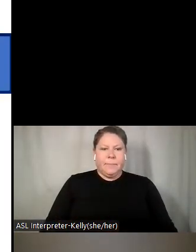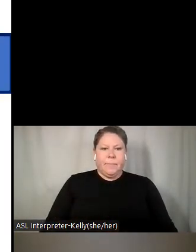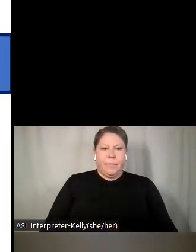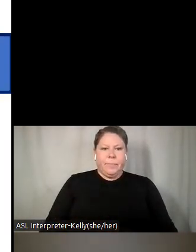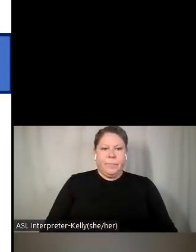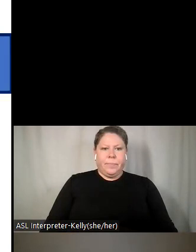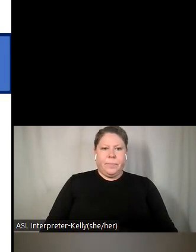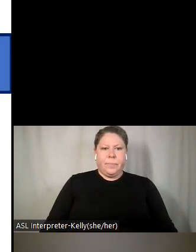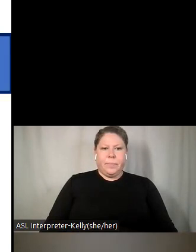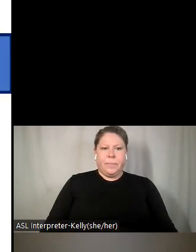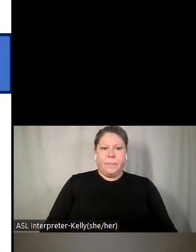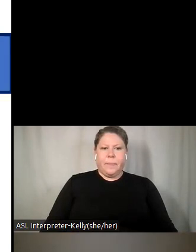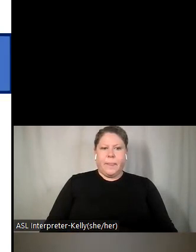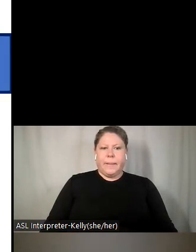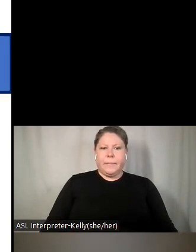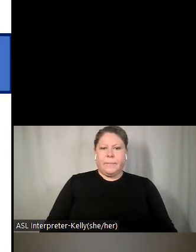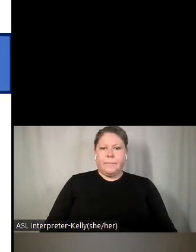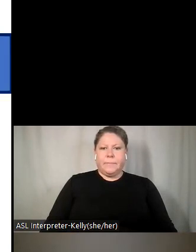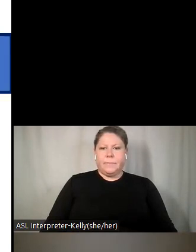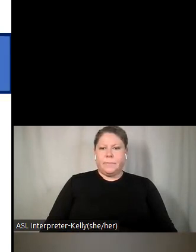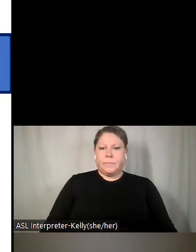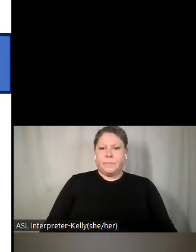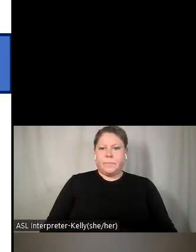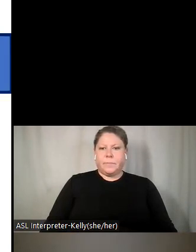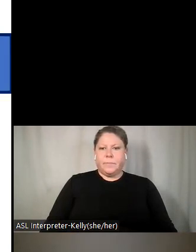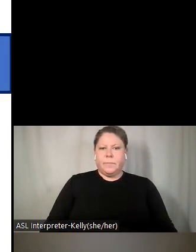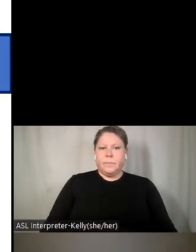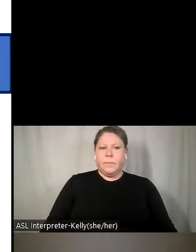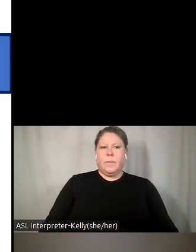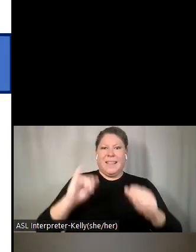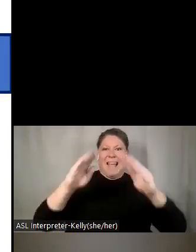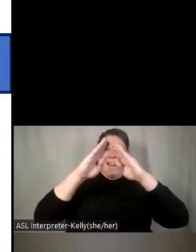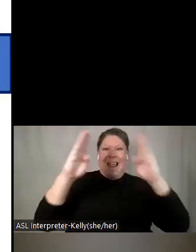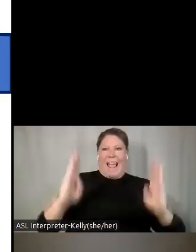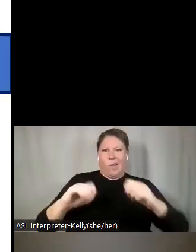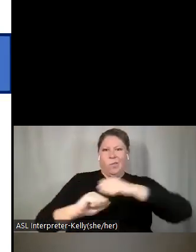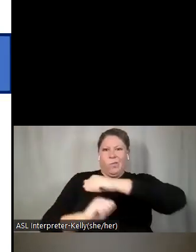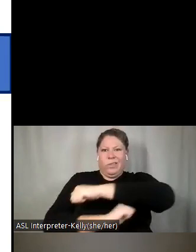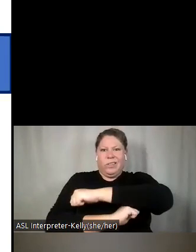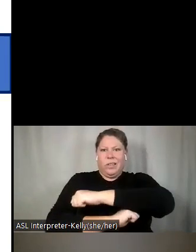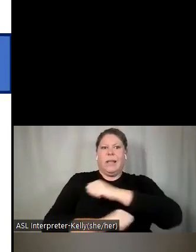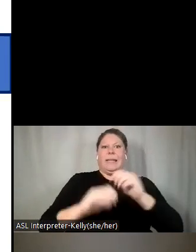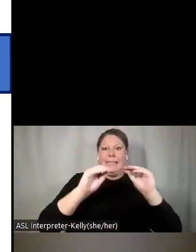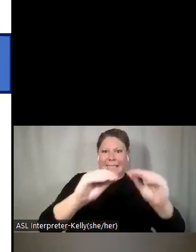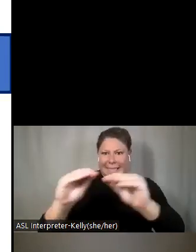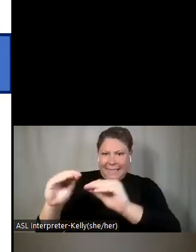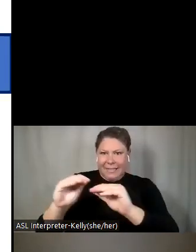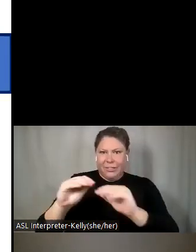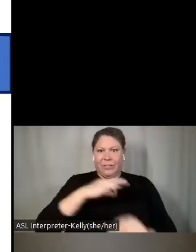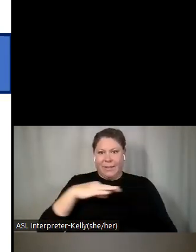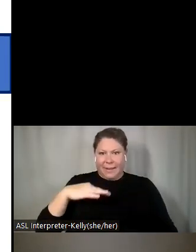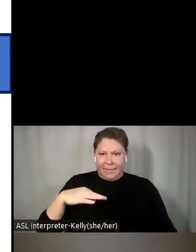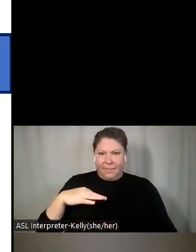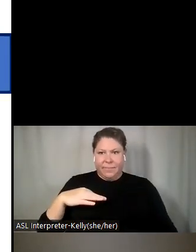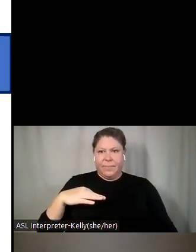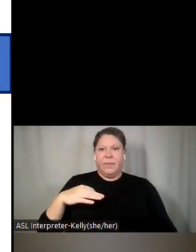And so by educating to those components in that house and using more coaching